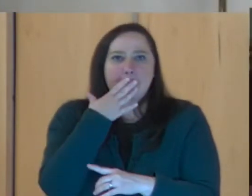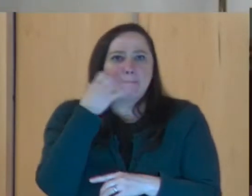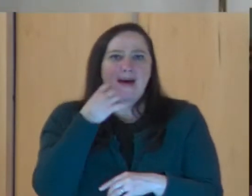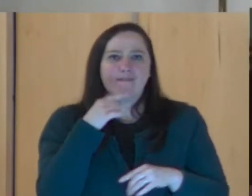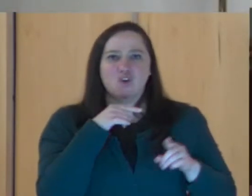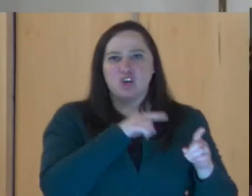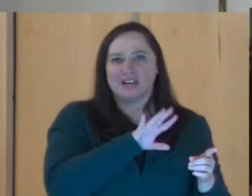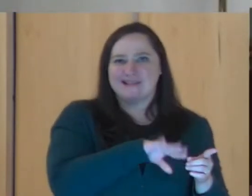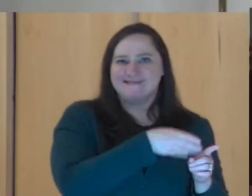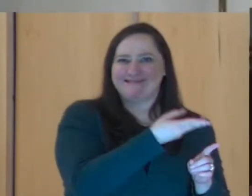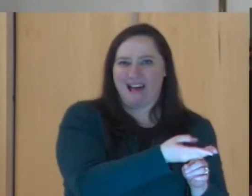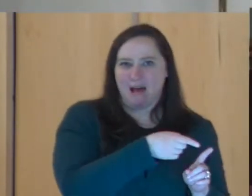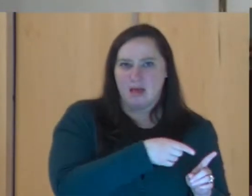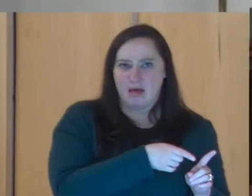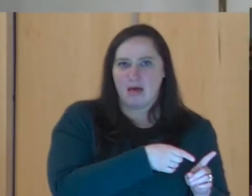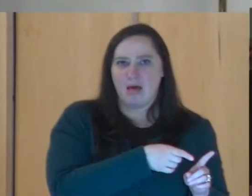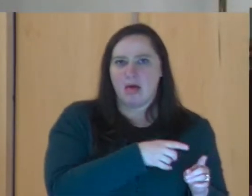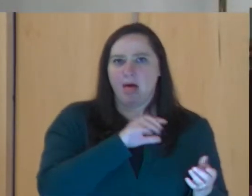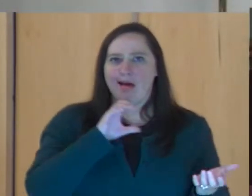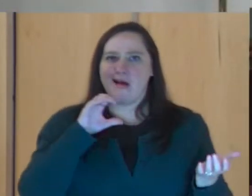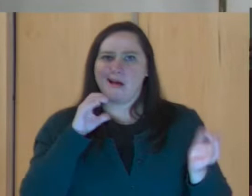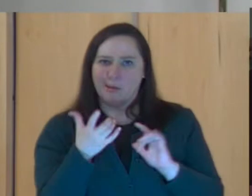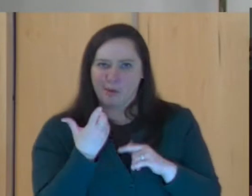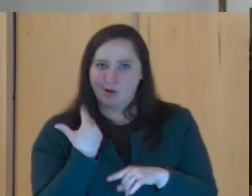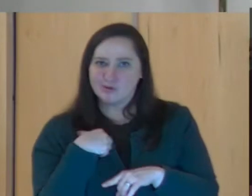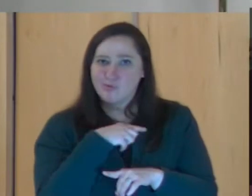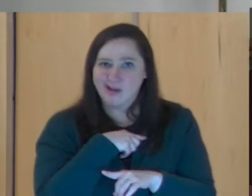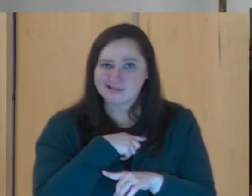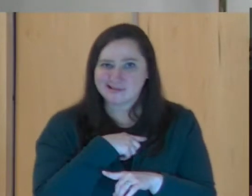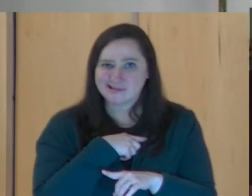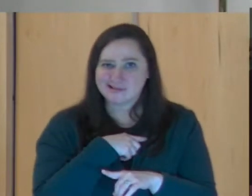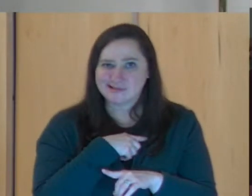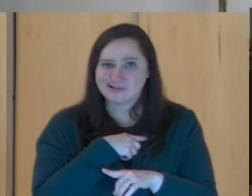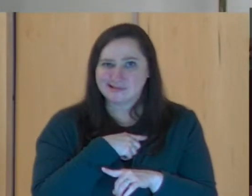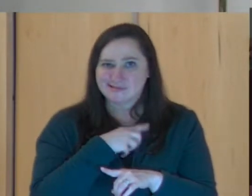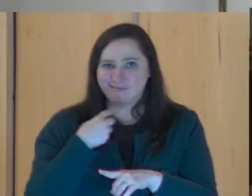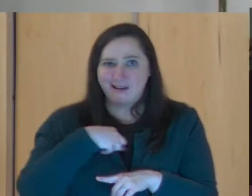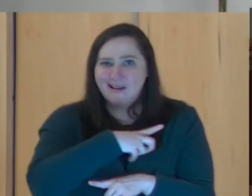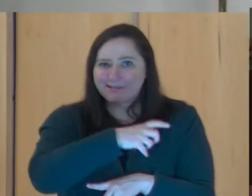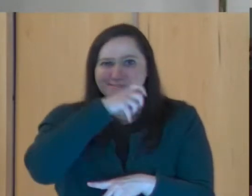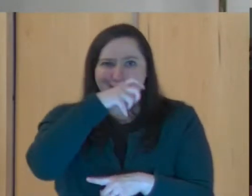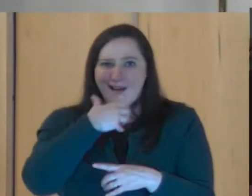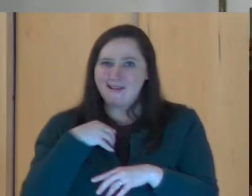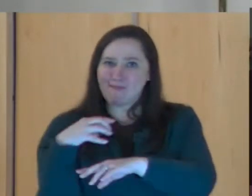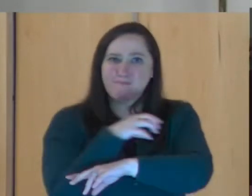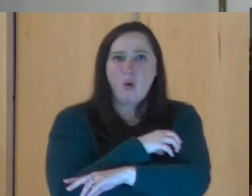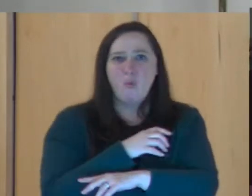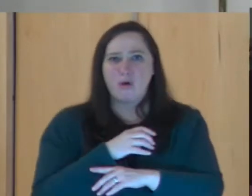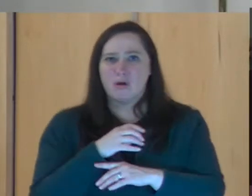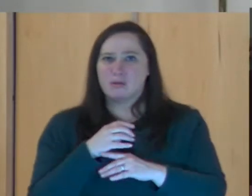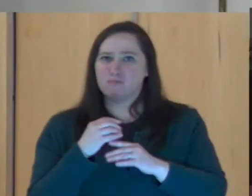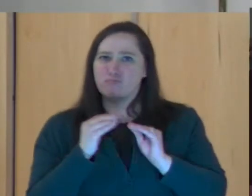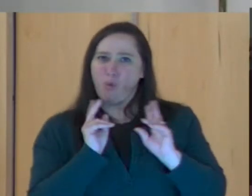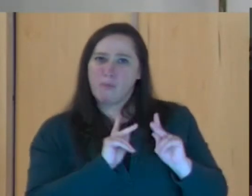better to condemn Jesus to death than for us to lose our power by having more people follow